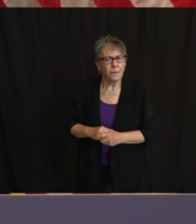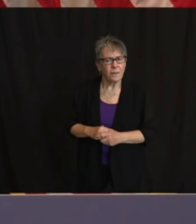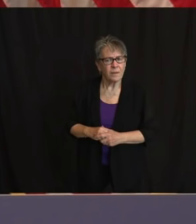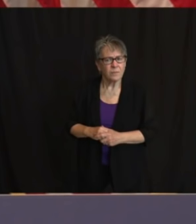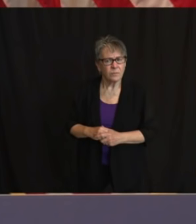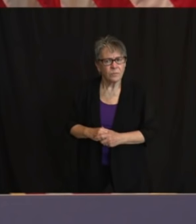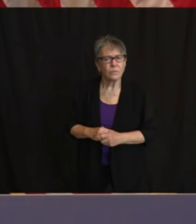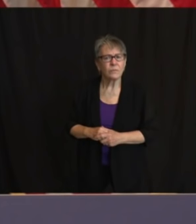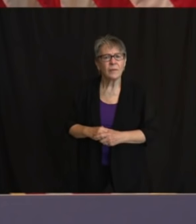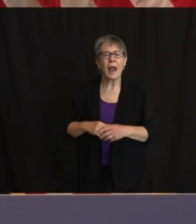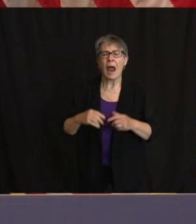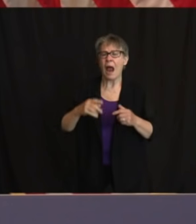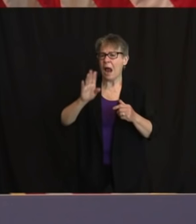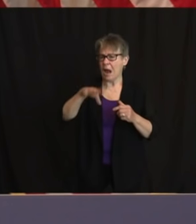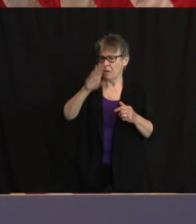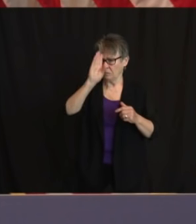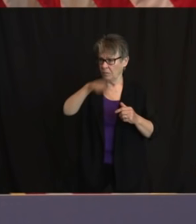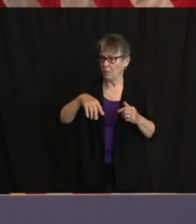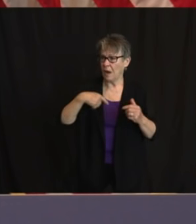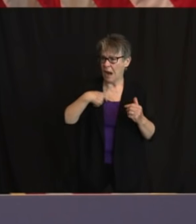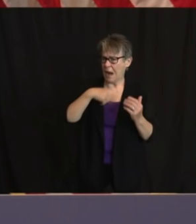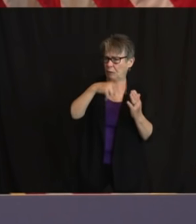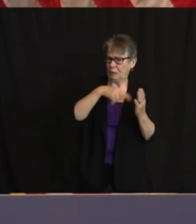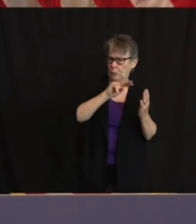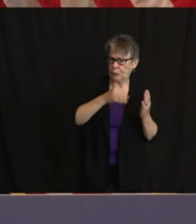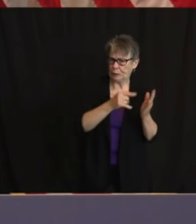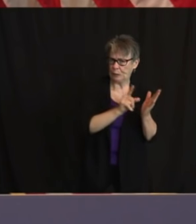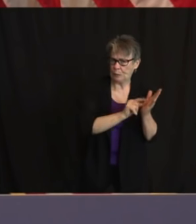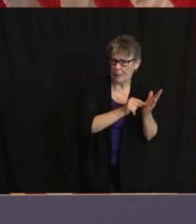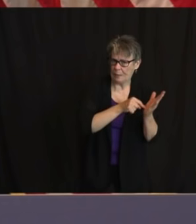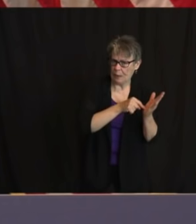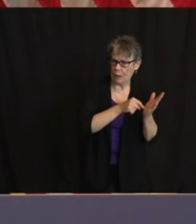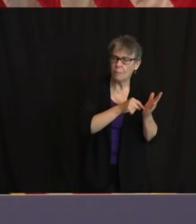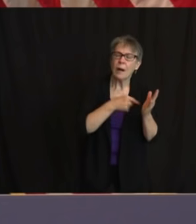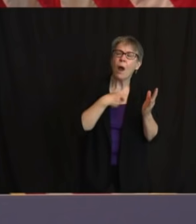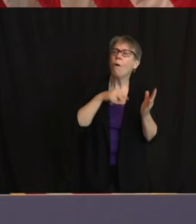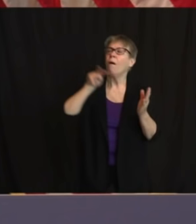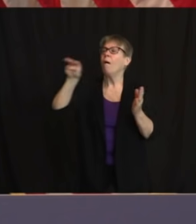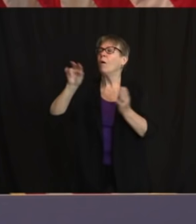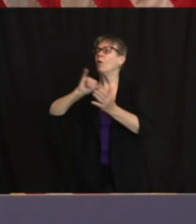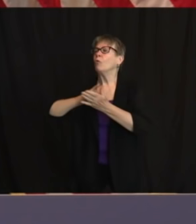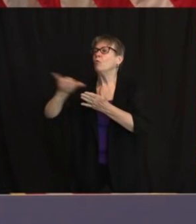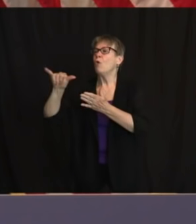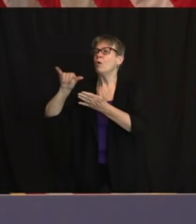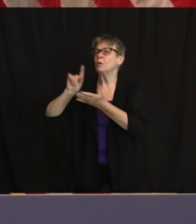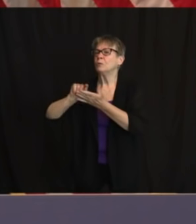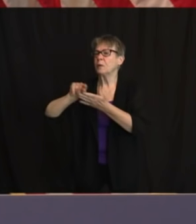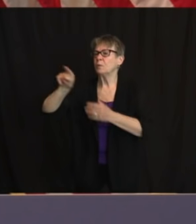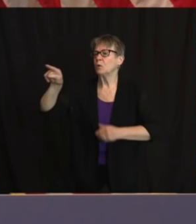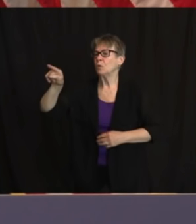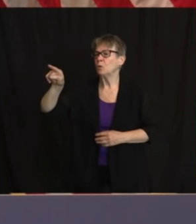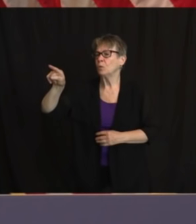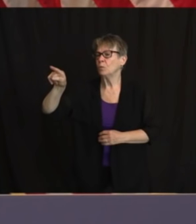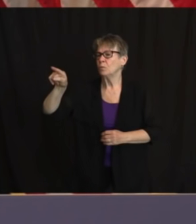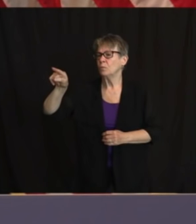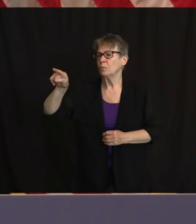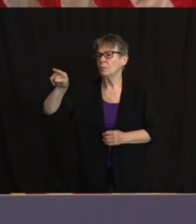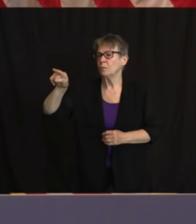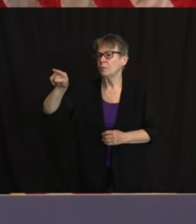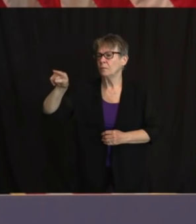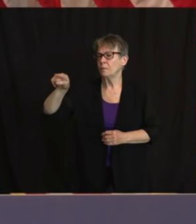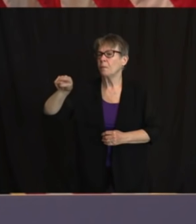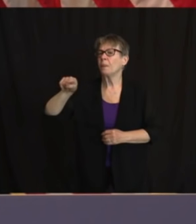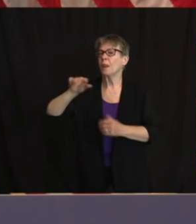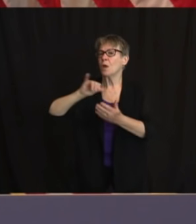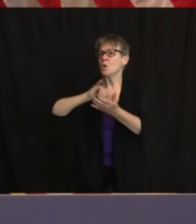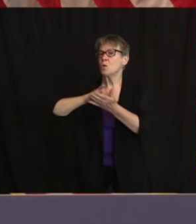we're the last two people who read a physical print version. But above the fold, New York Times today, if you haven't read it,